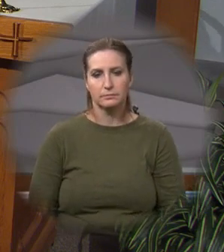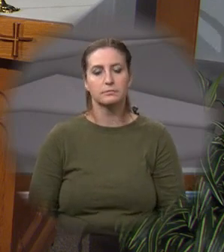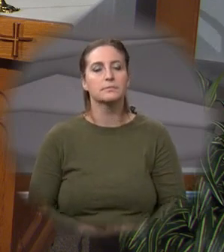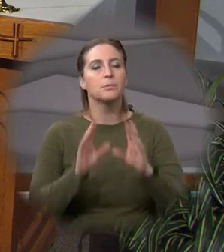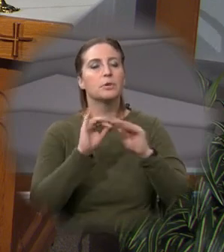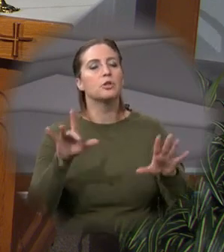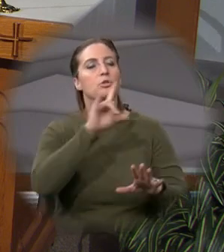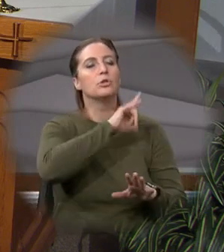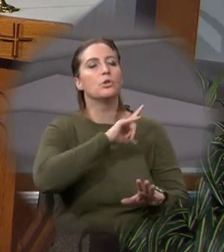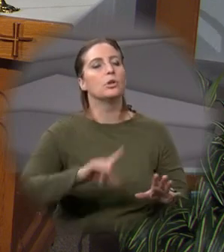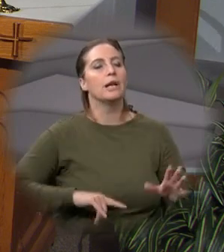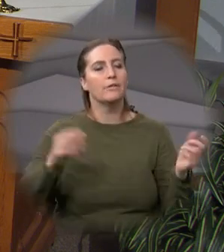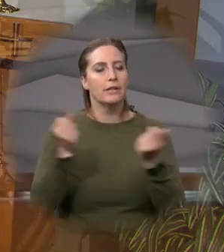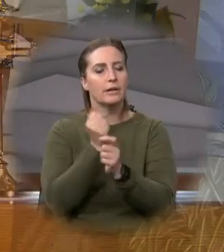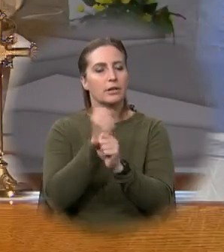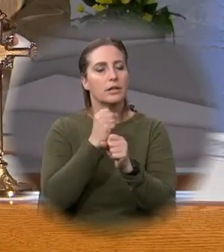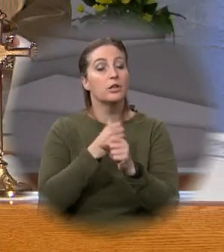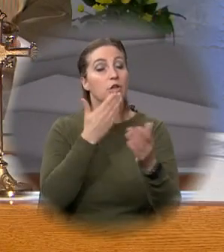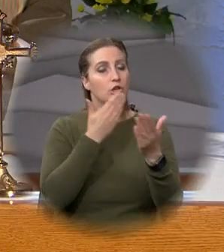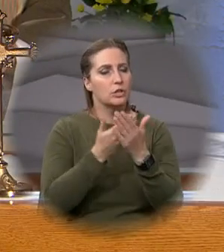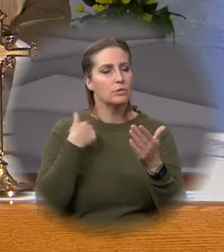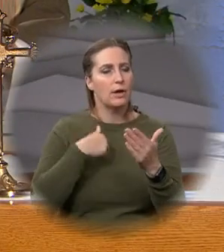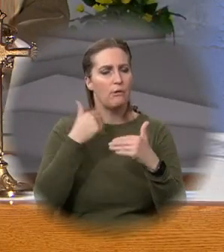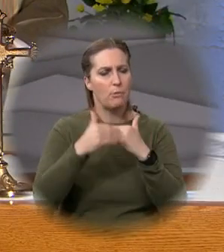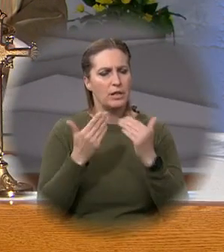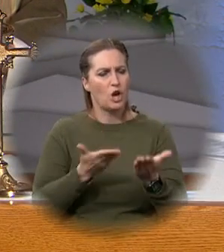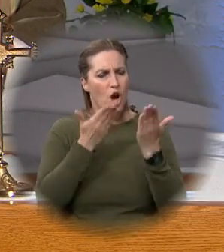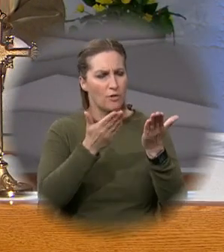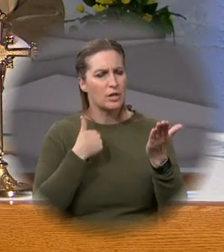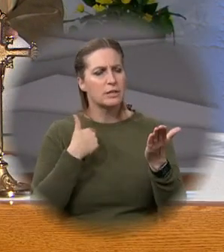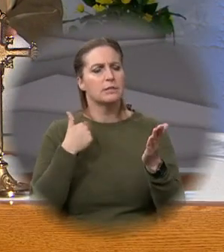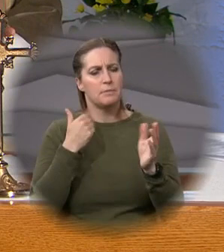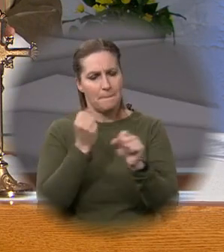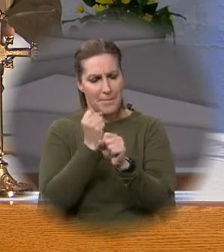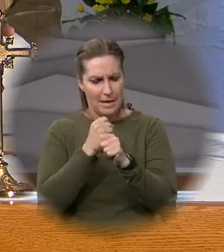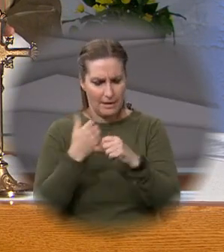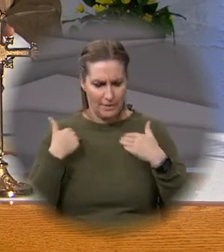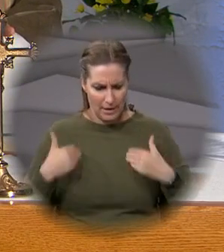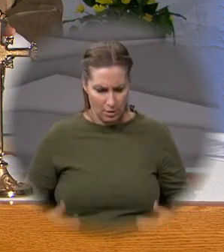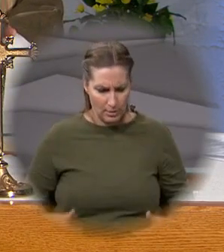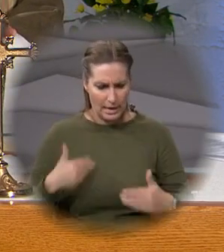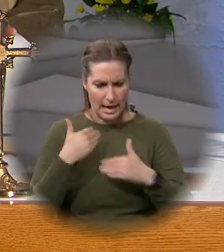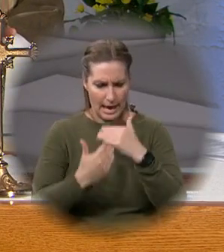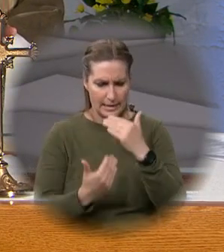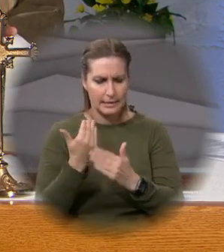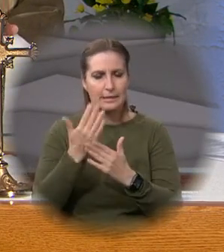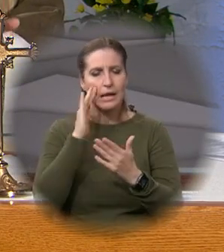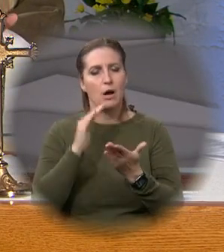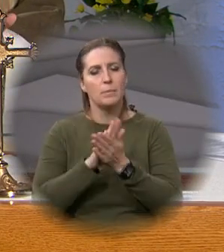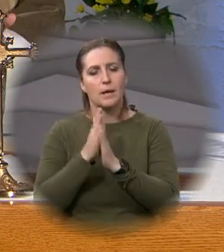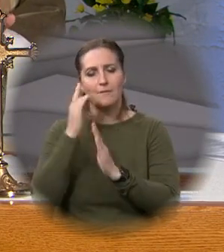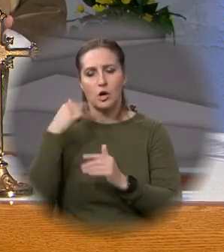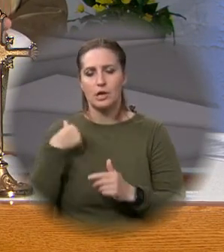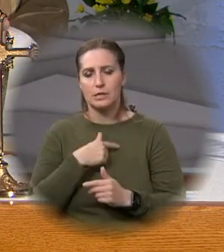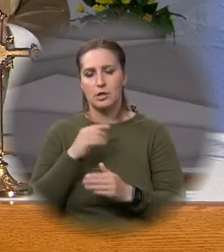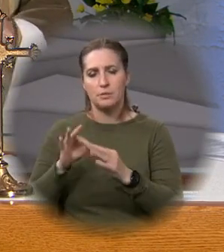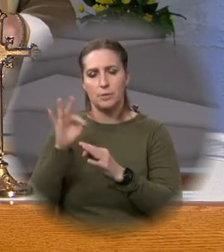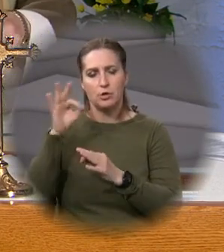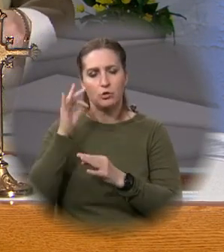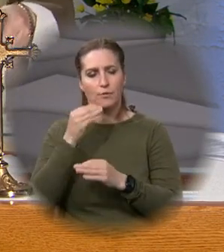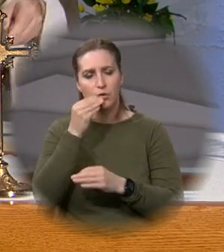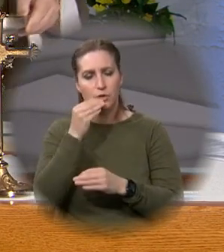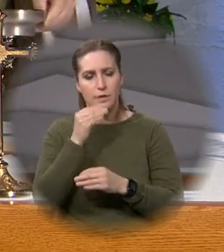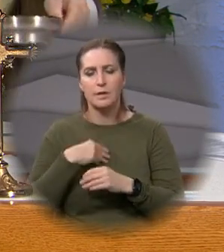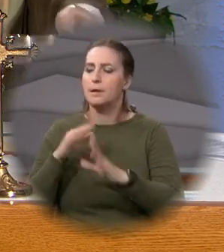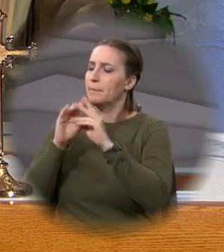Bless you, Lord God of all creation. Through your goodness, we have this bread to offer. Fruit of the field, work of human hands, it will become for us our spiritual